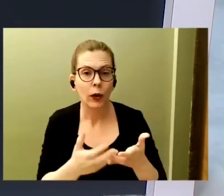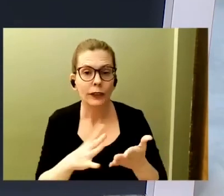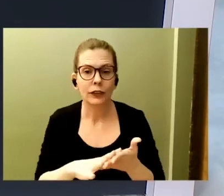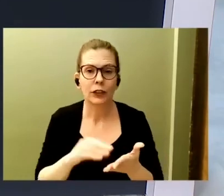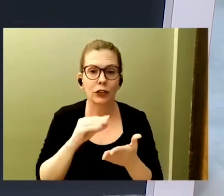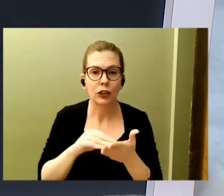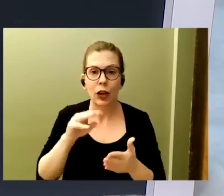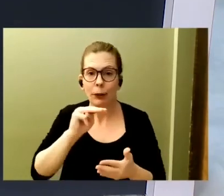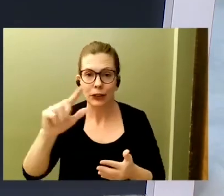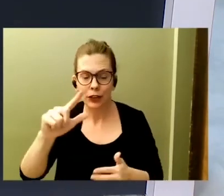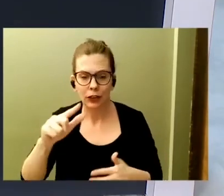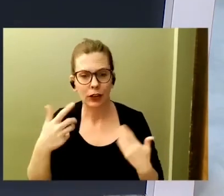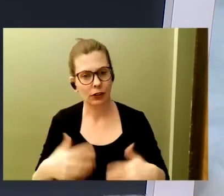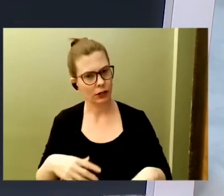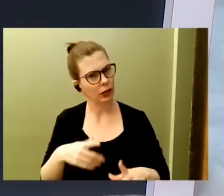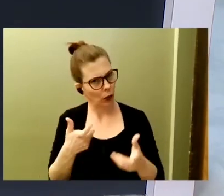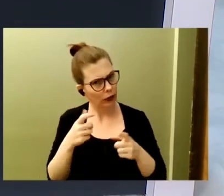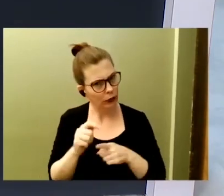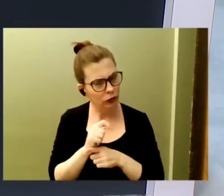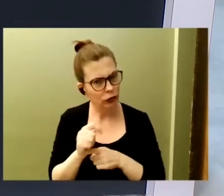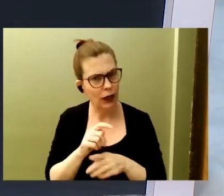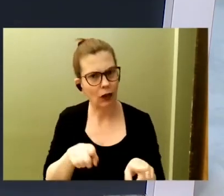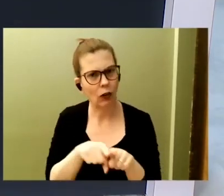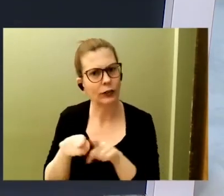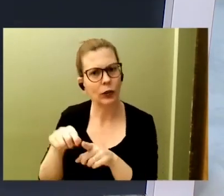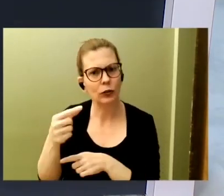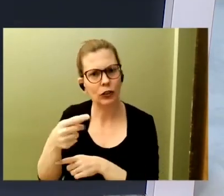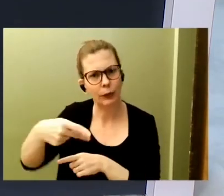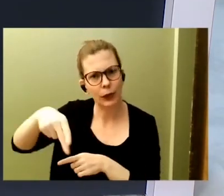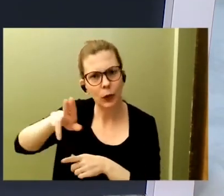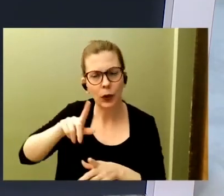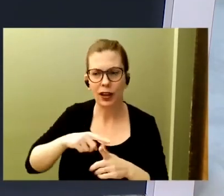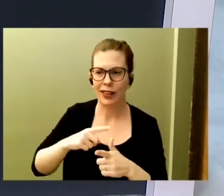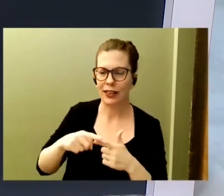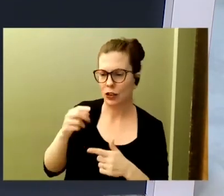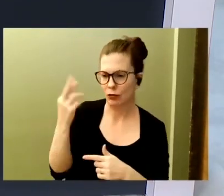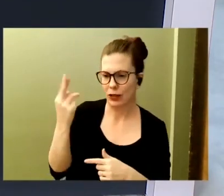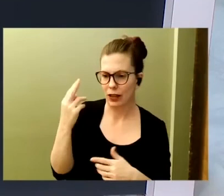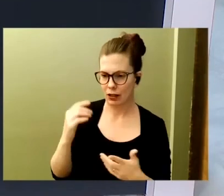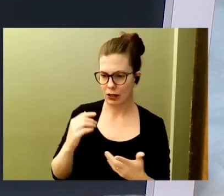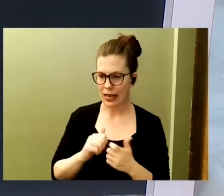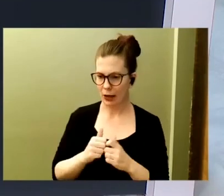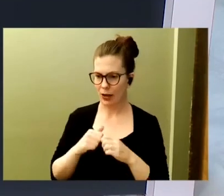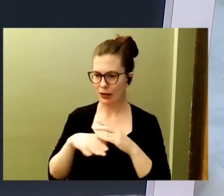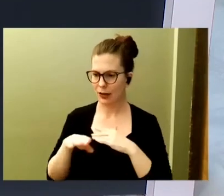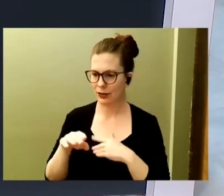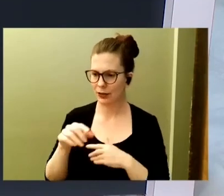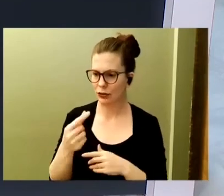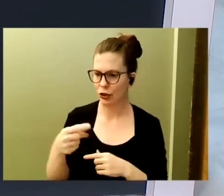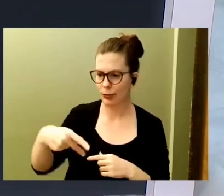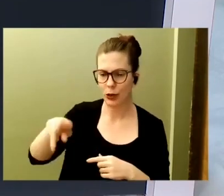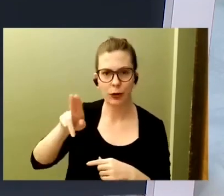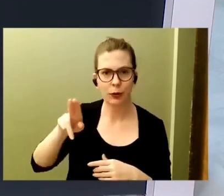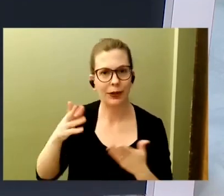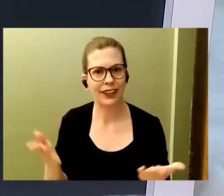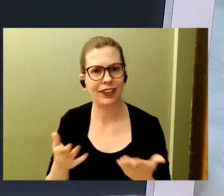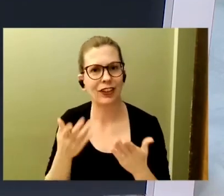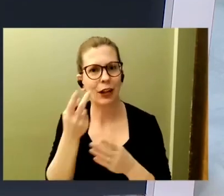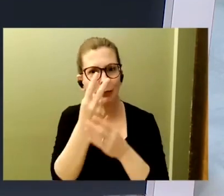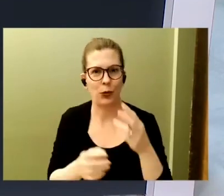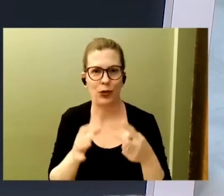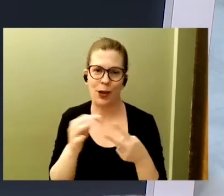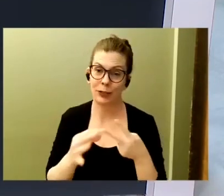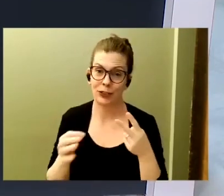you'll want to train models on a GPU, and then you'll realize, how do I get access to a GPU, right? Right. But here you have both these options. You can switch